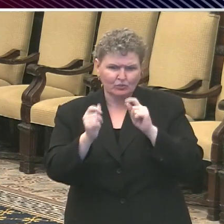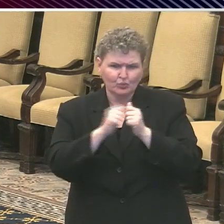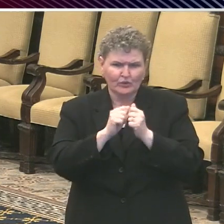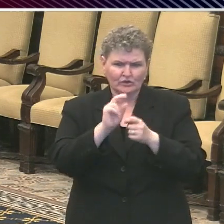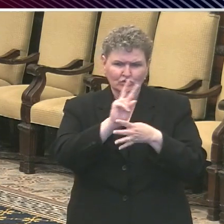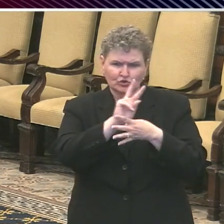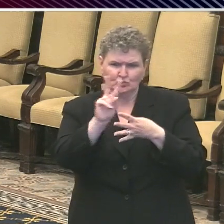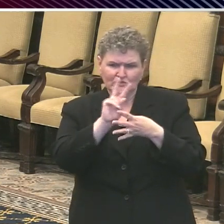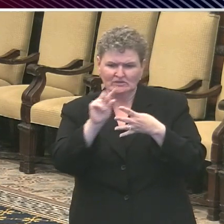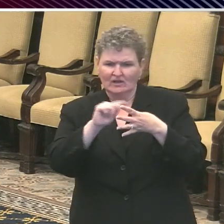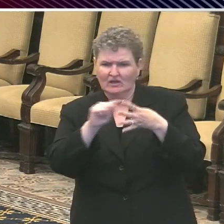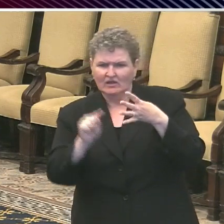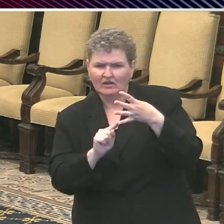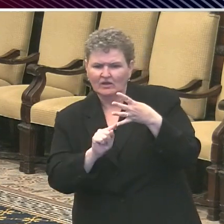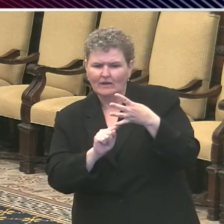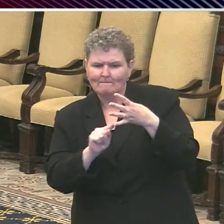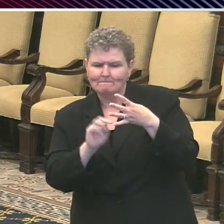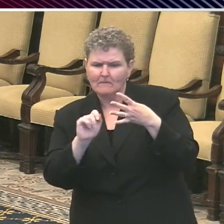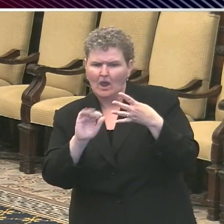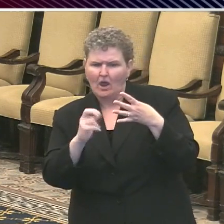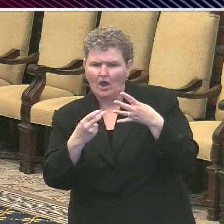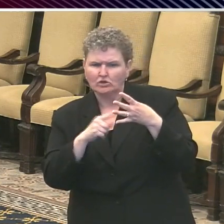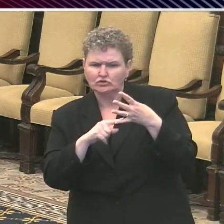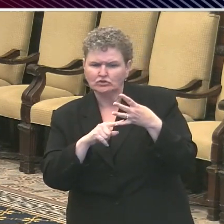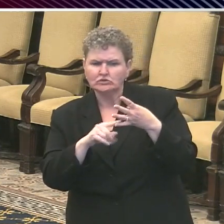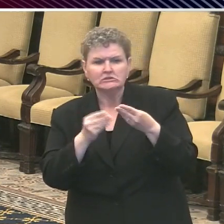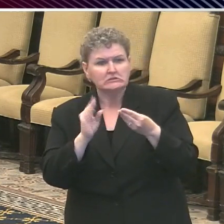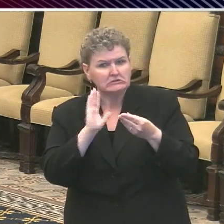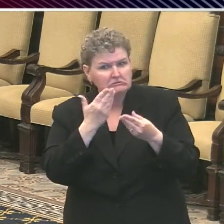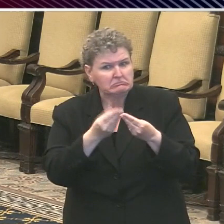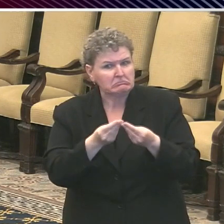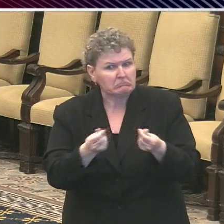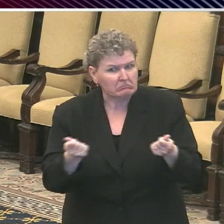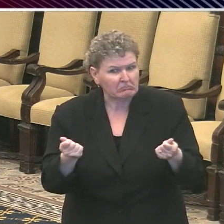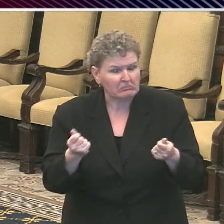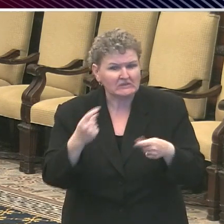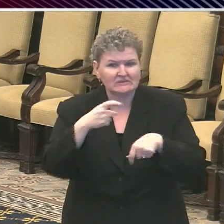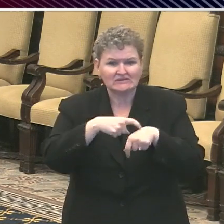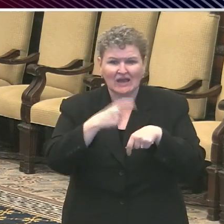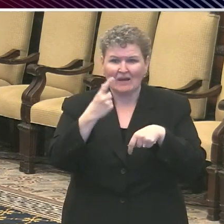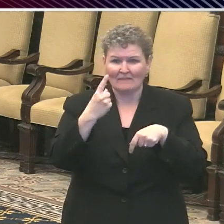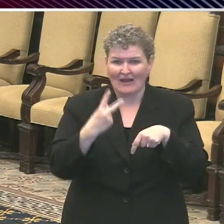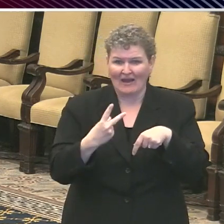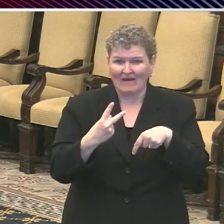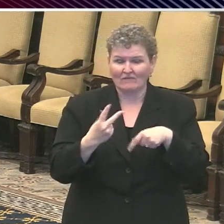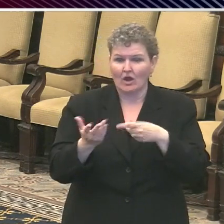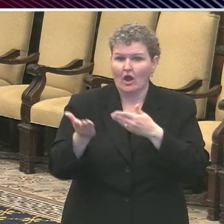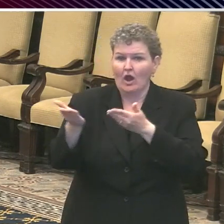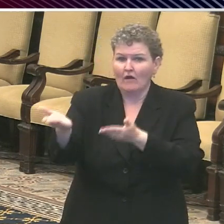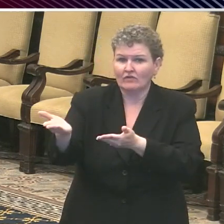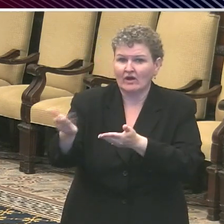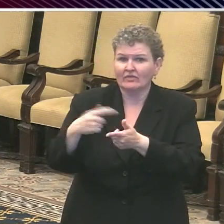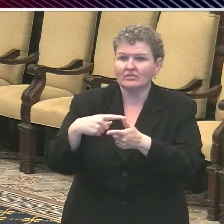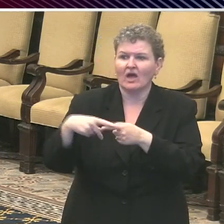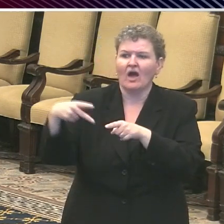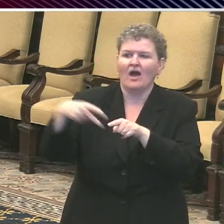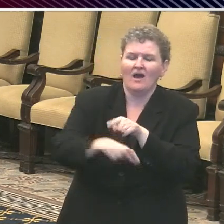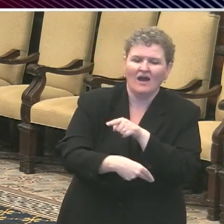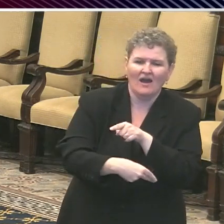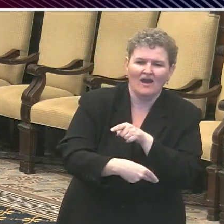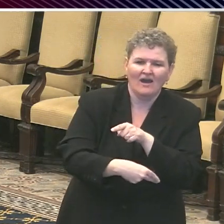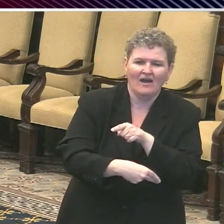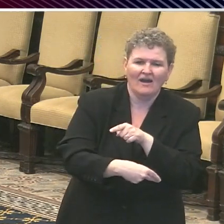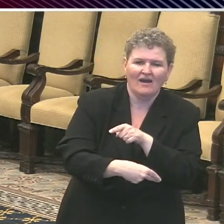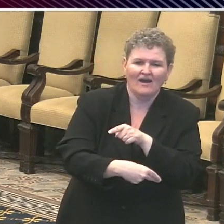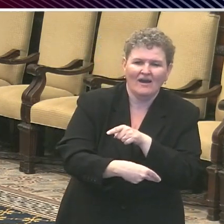disappeared. And then when that time and a half was no longer offered, our attendance issues reappeared. And